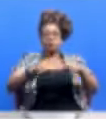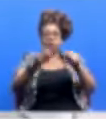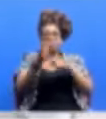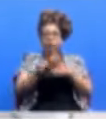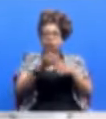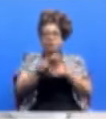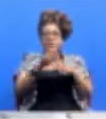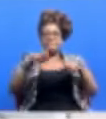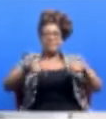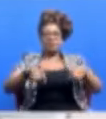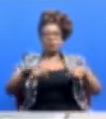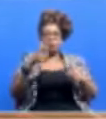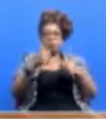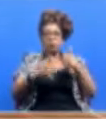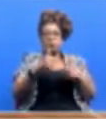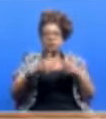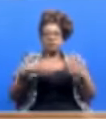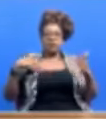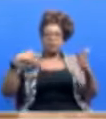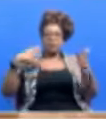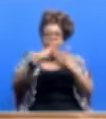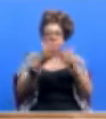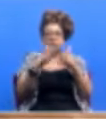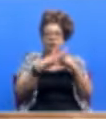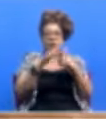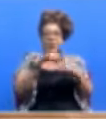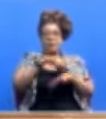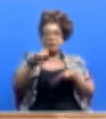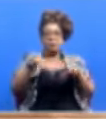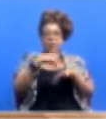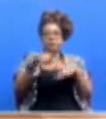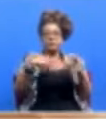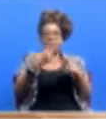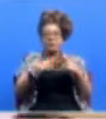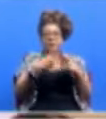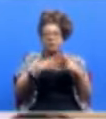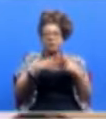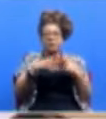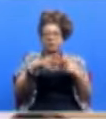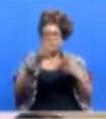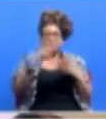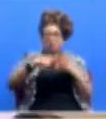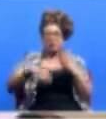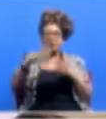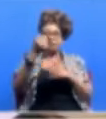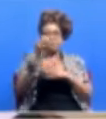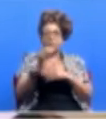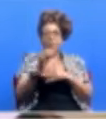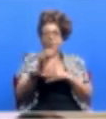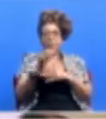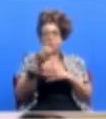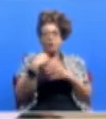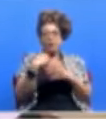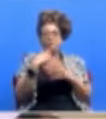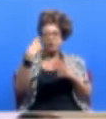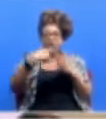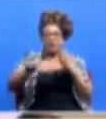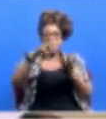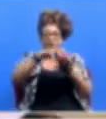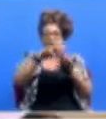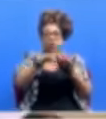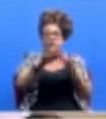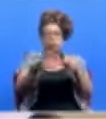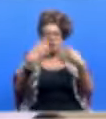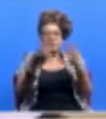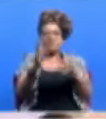battery that can last up to 9 hours before it's due for a charge at 50 shillings. We have charging stations and we give